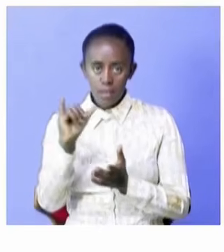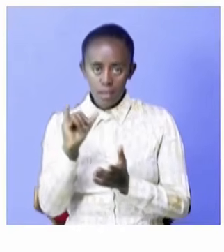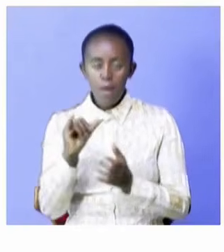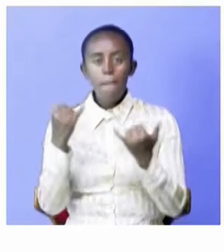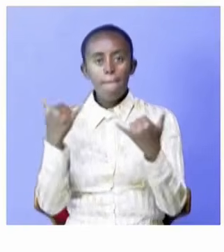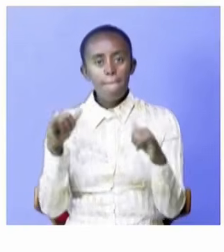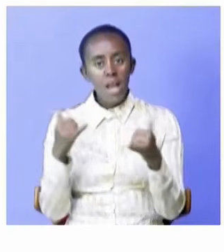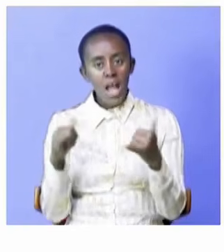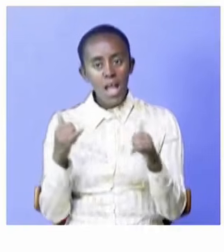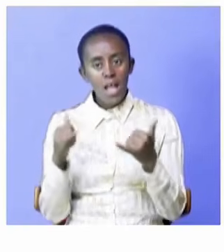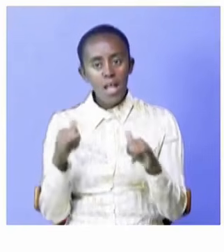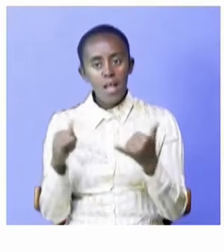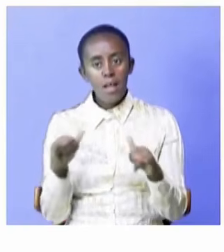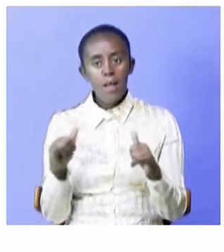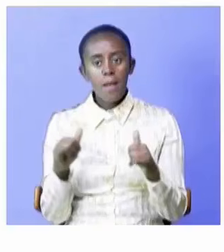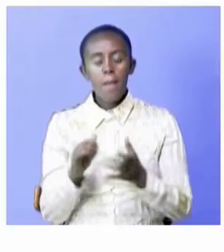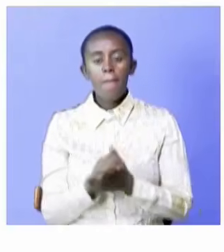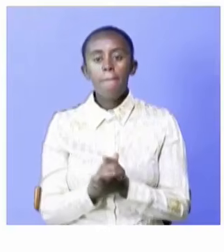play